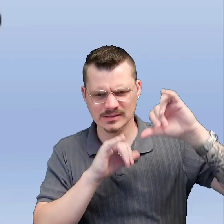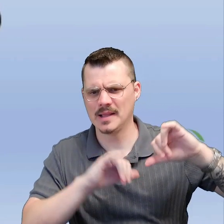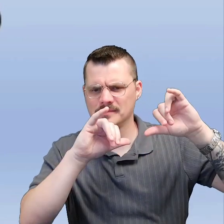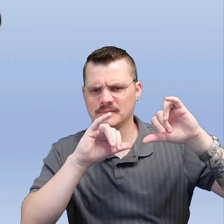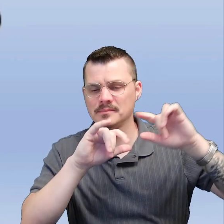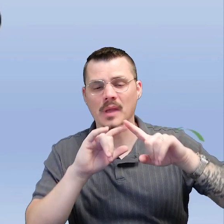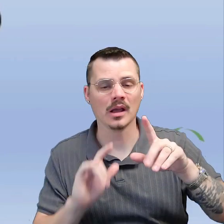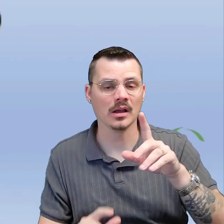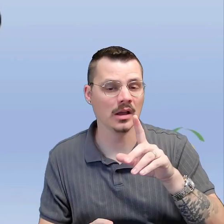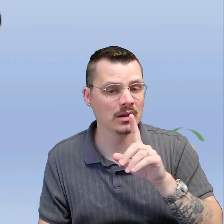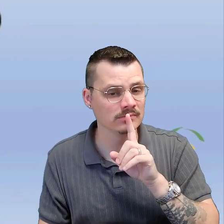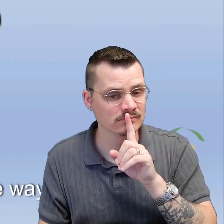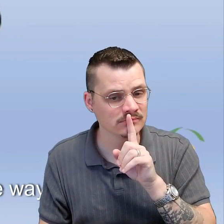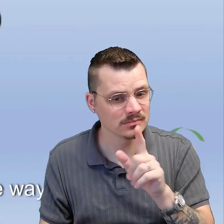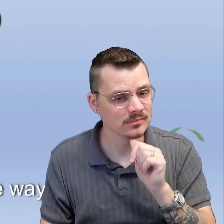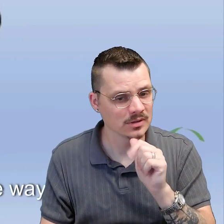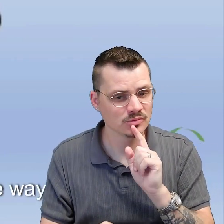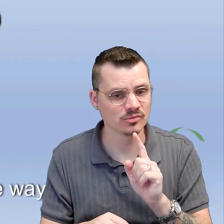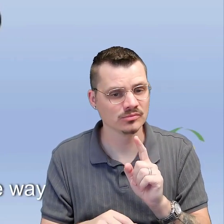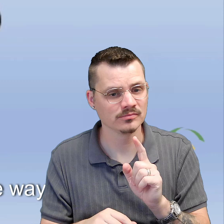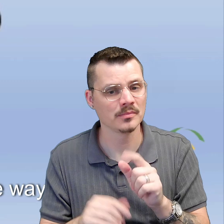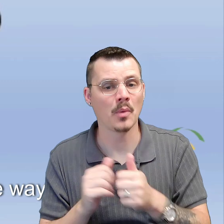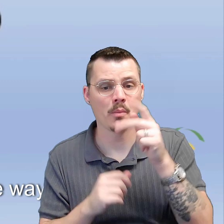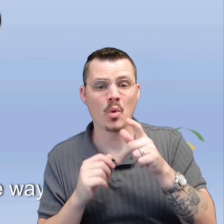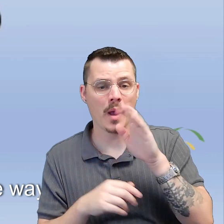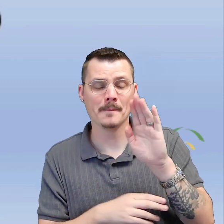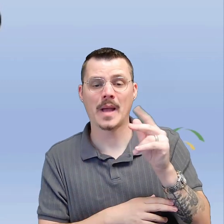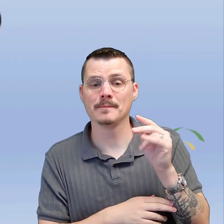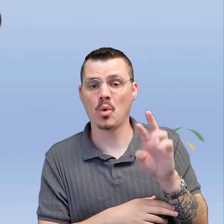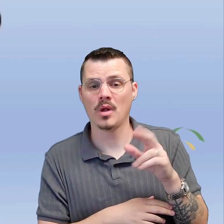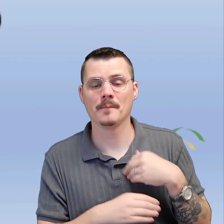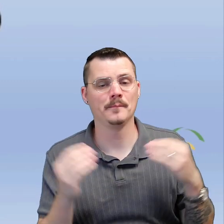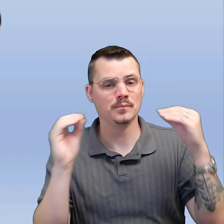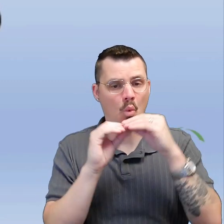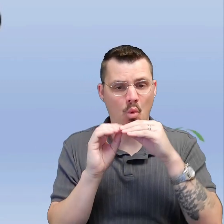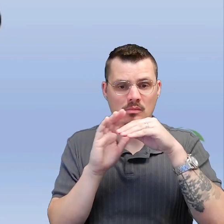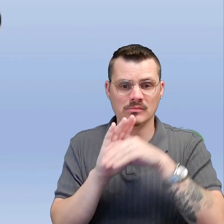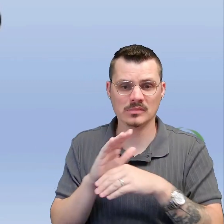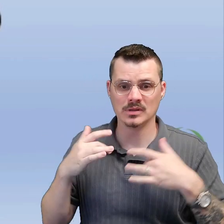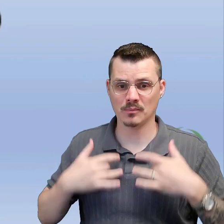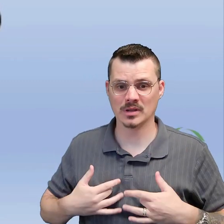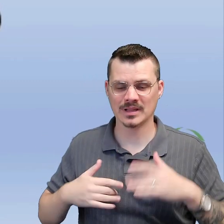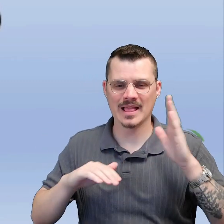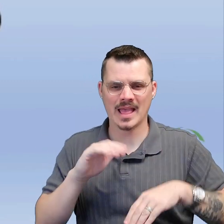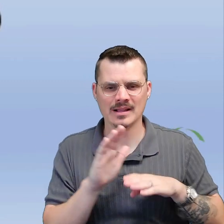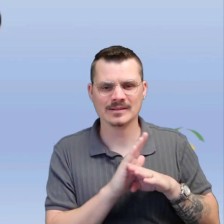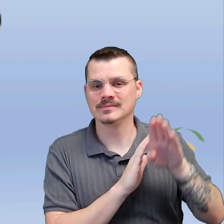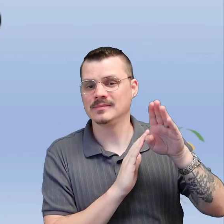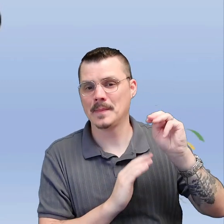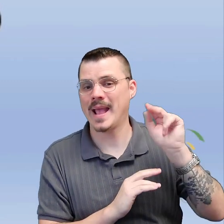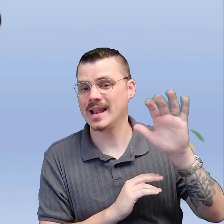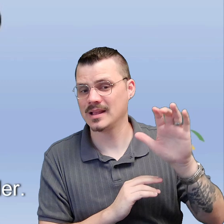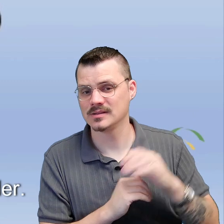episodes. Turns out that's not true. Most people with bipolar disorder have way more depressed episodes than they have manic